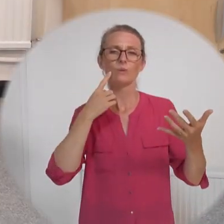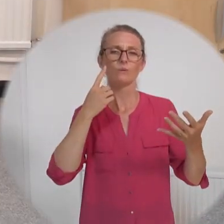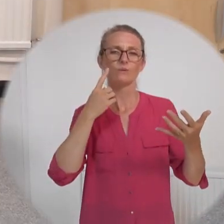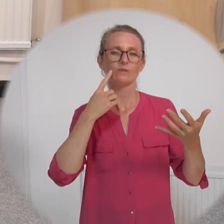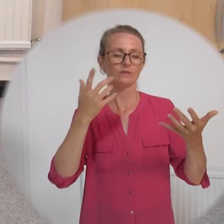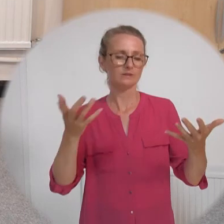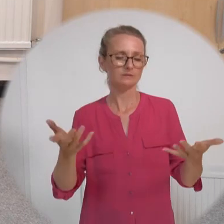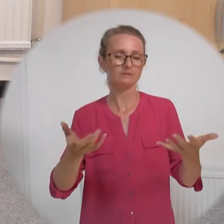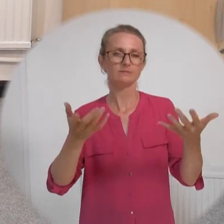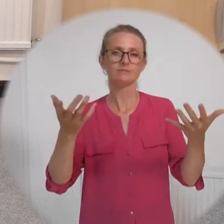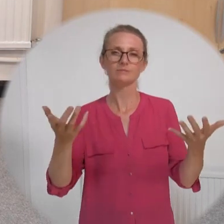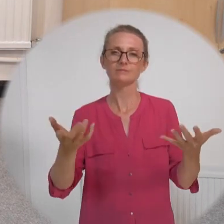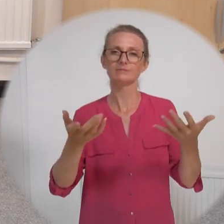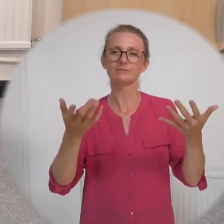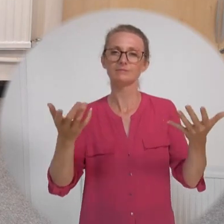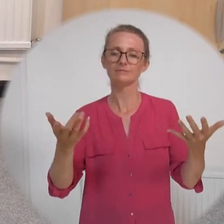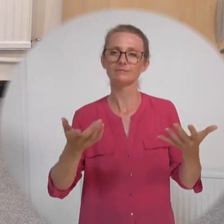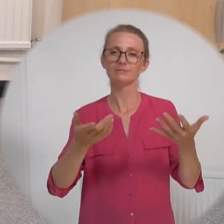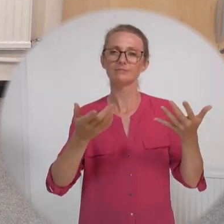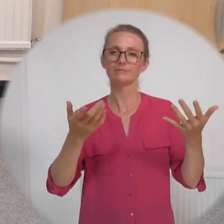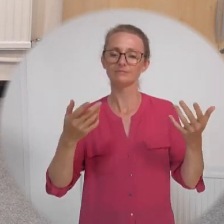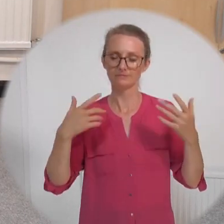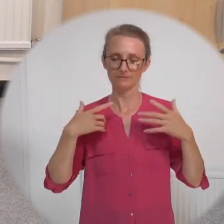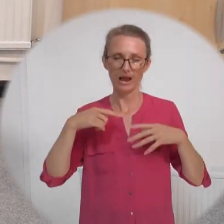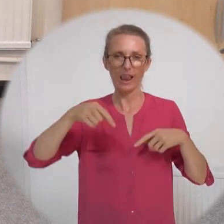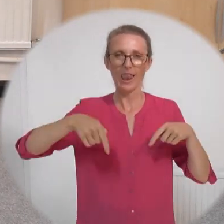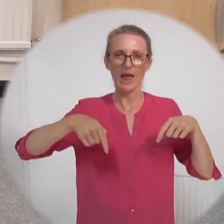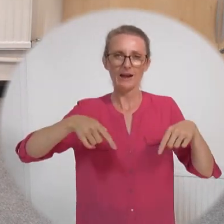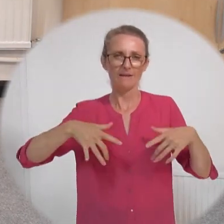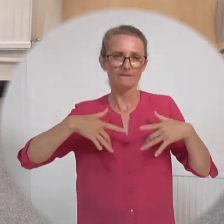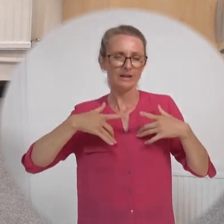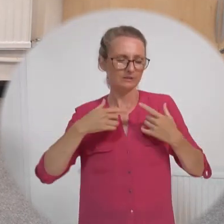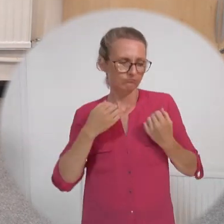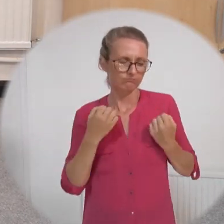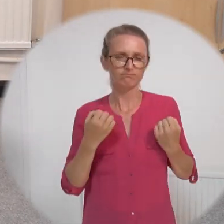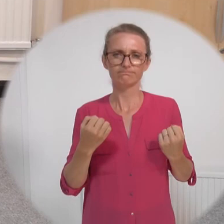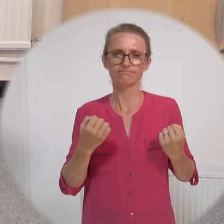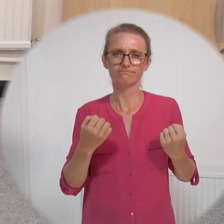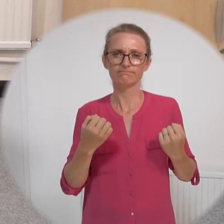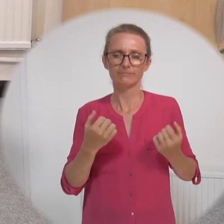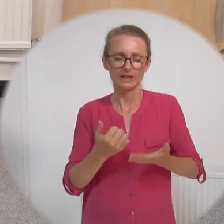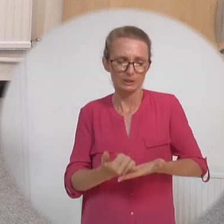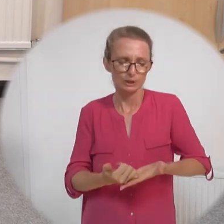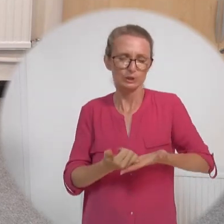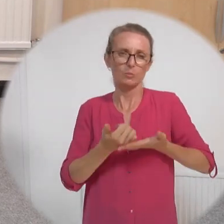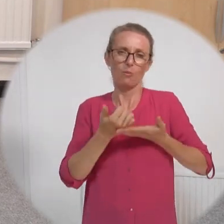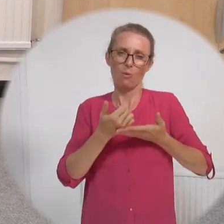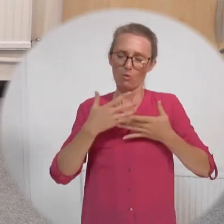Strong, supportive feeling in your legs and your spine.